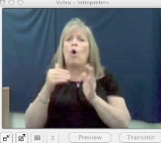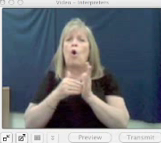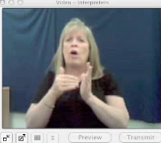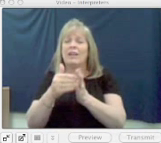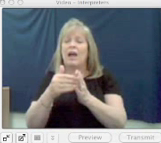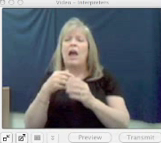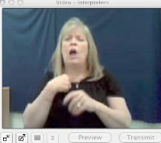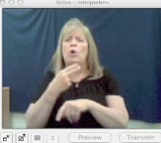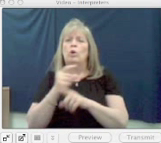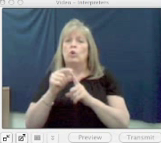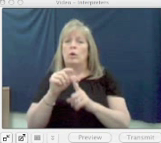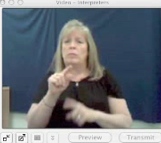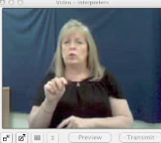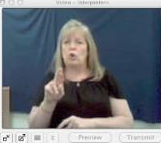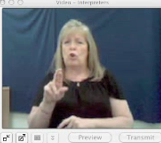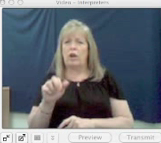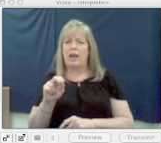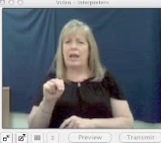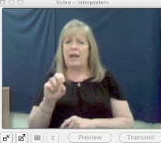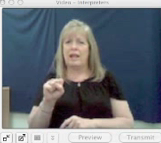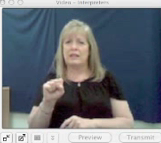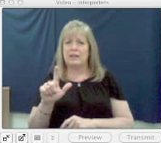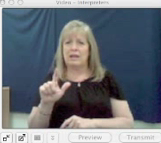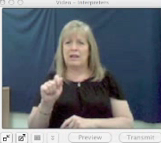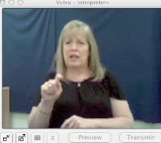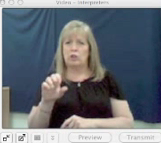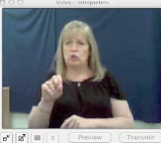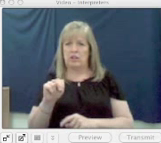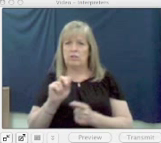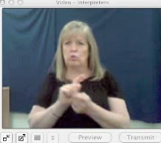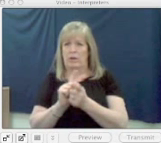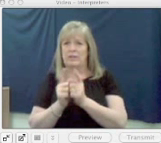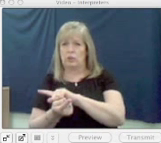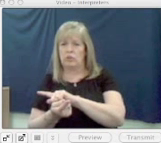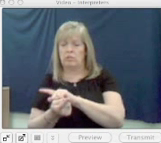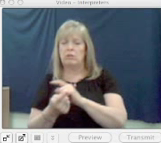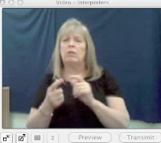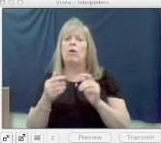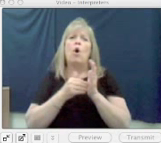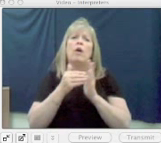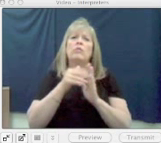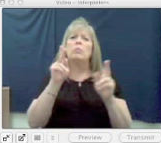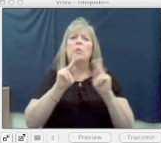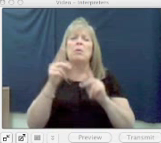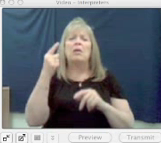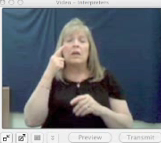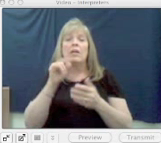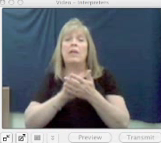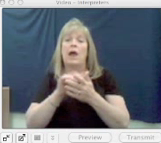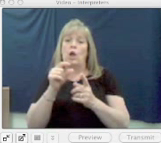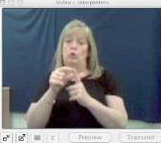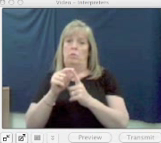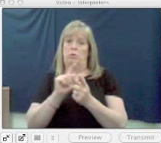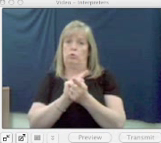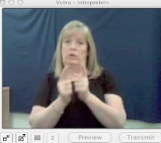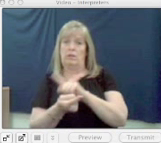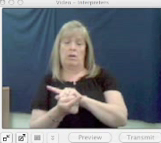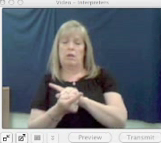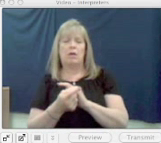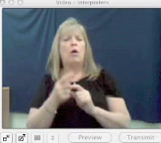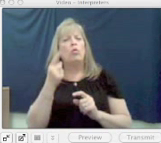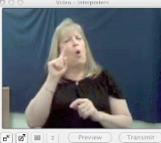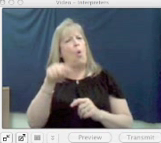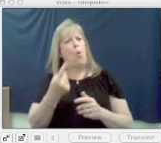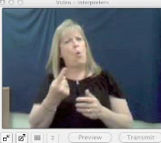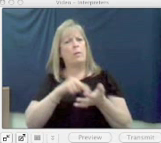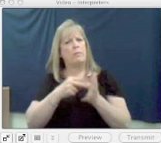translation. Sometimes people have the sense that the term translation is only meant to refer to written